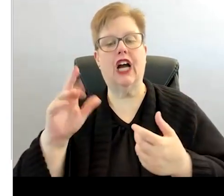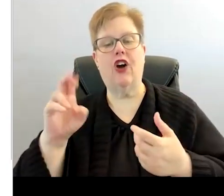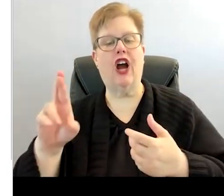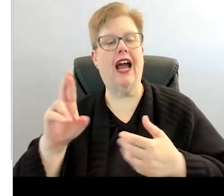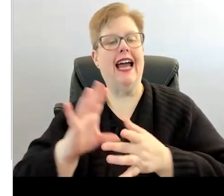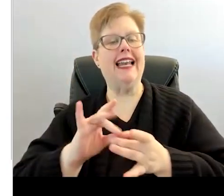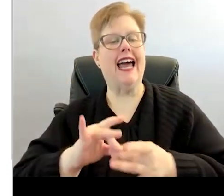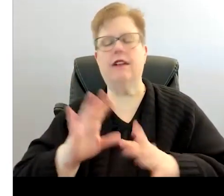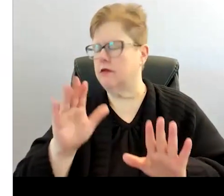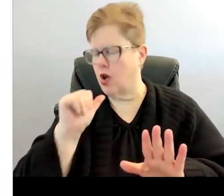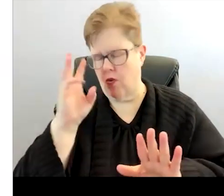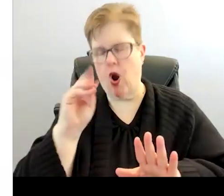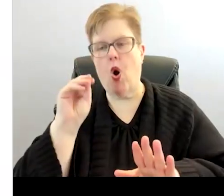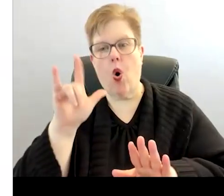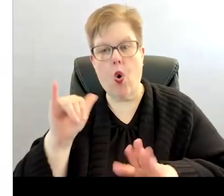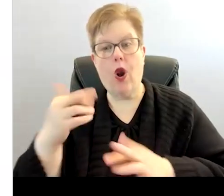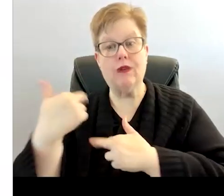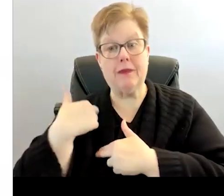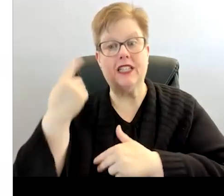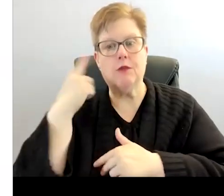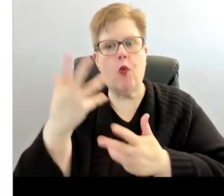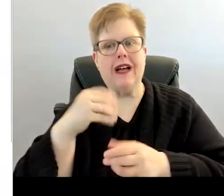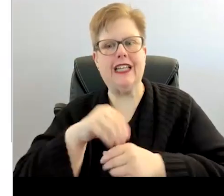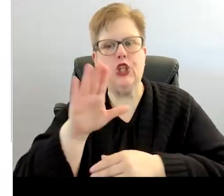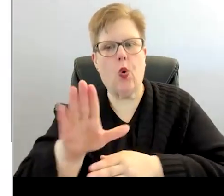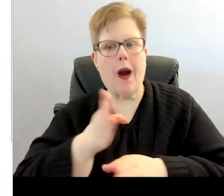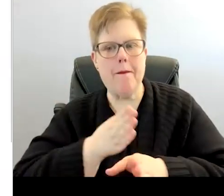You are only responsible for the one that is your major.